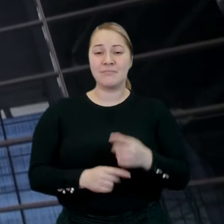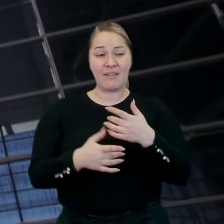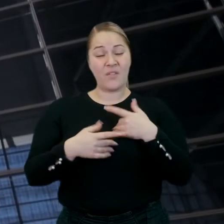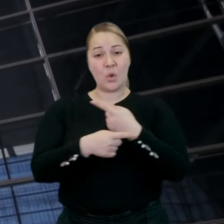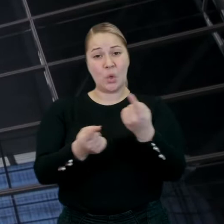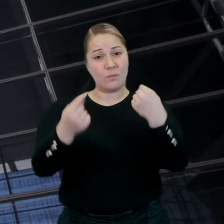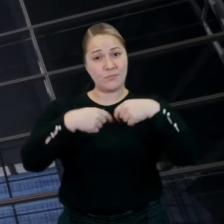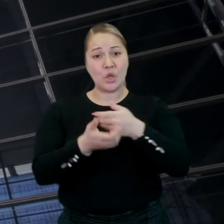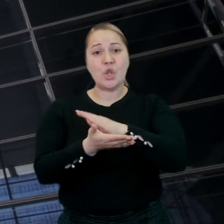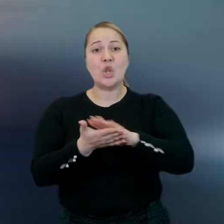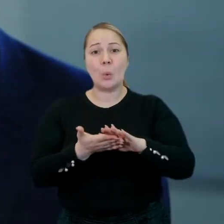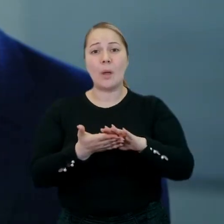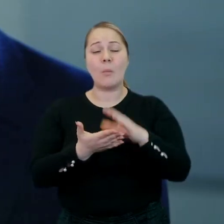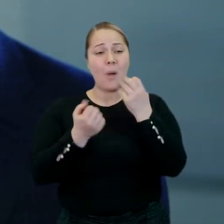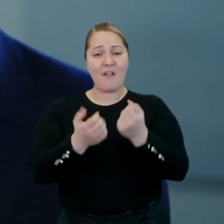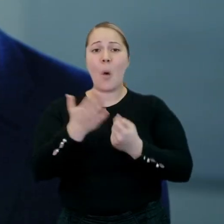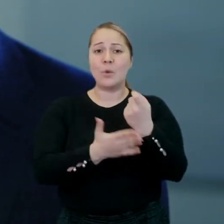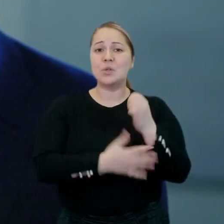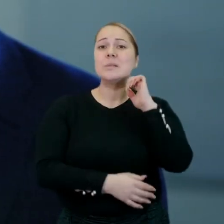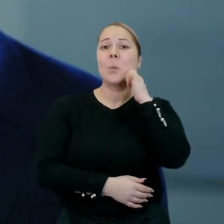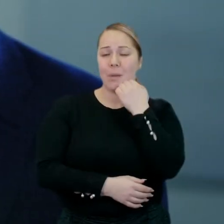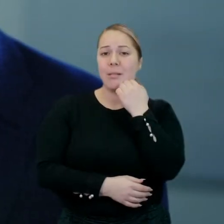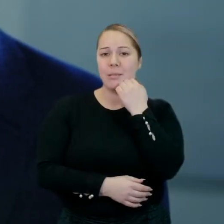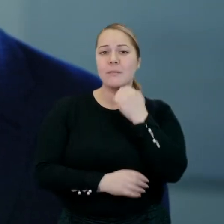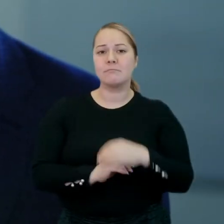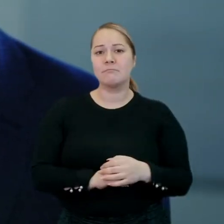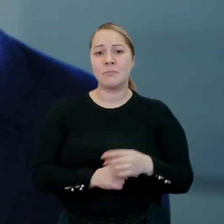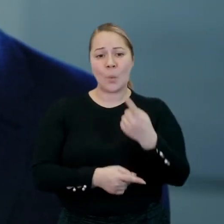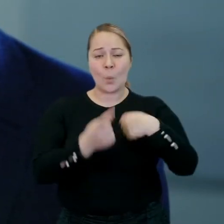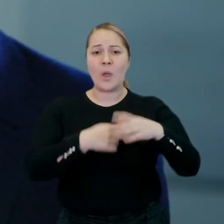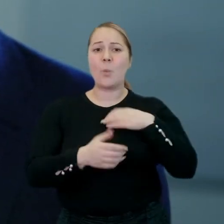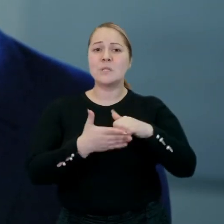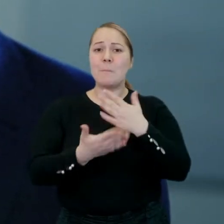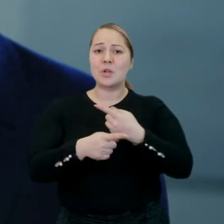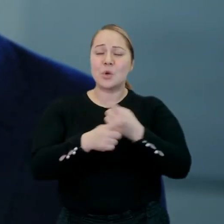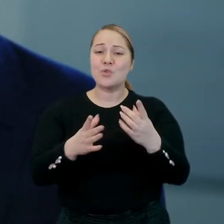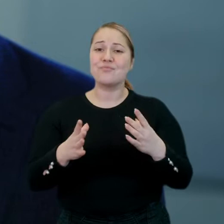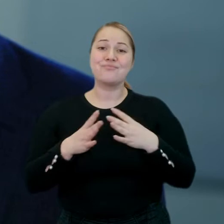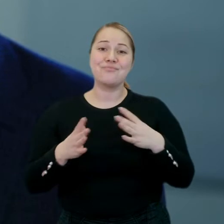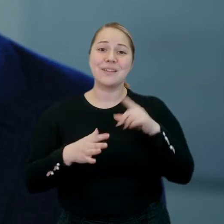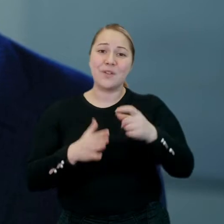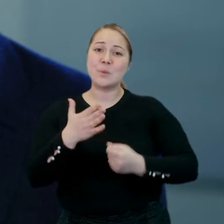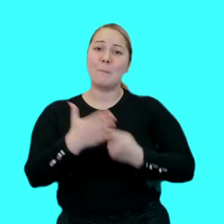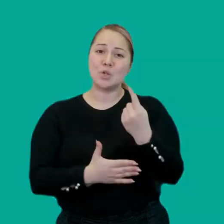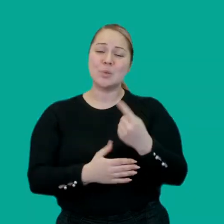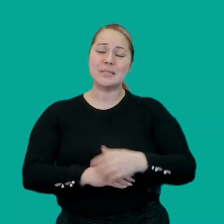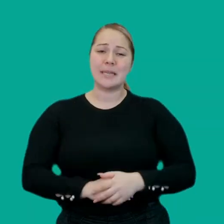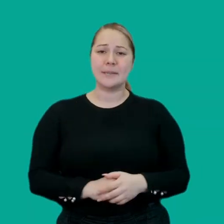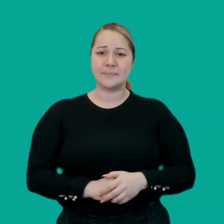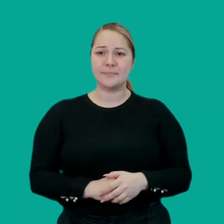if you come to Newham, chances will become available, opportunities will be there, and we need to make sure that you're ready to take those opportunities on.